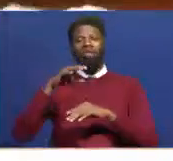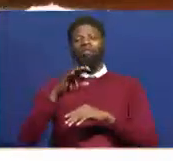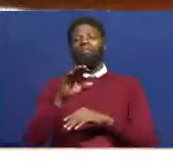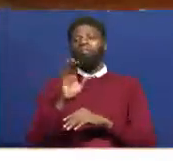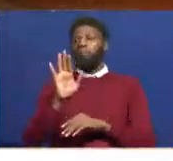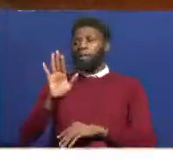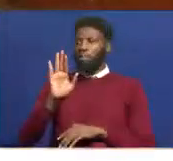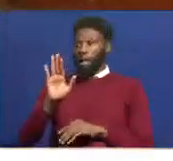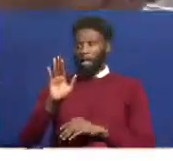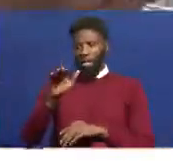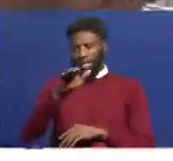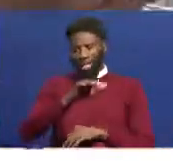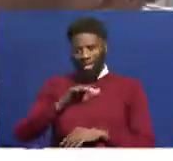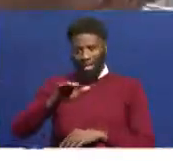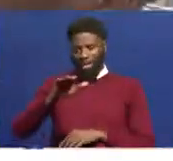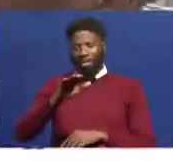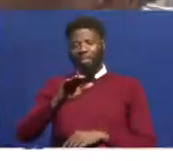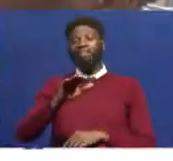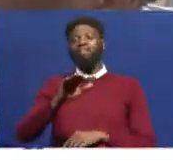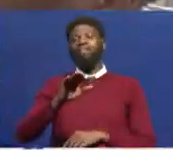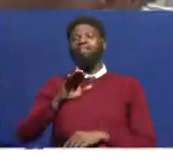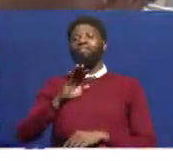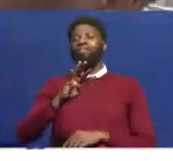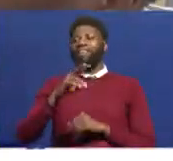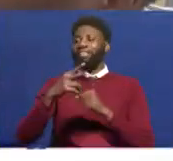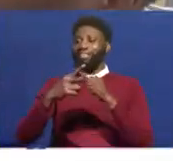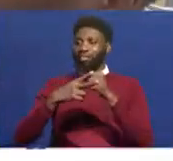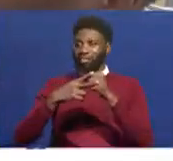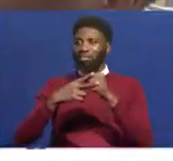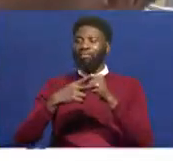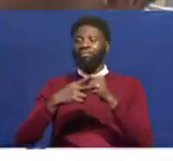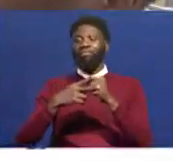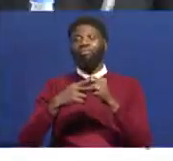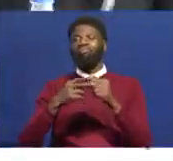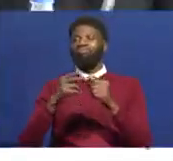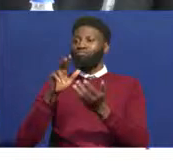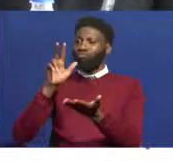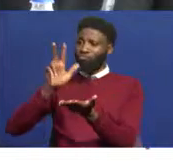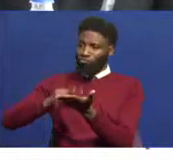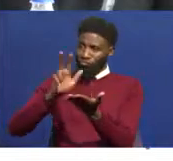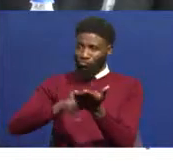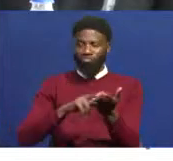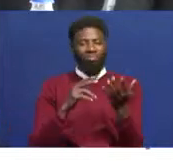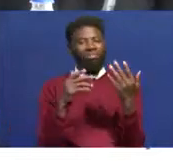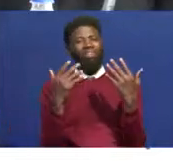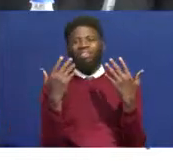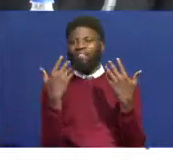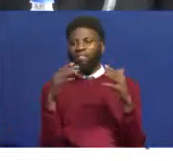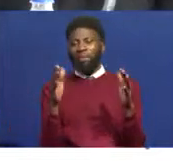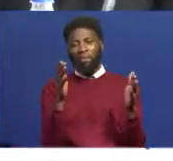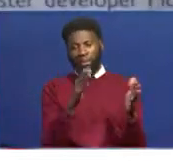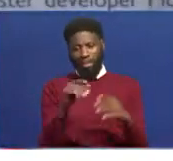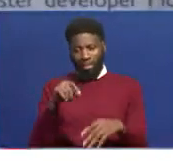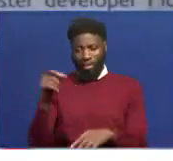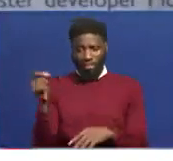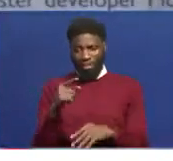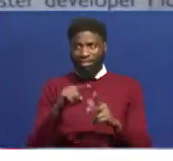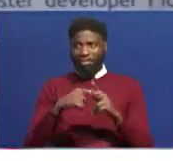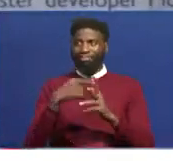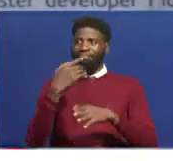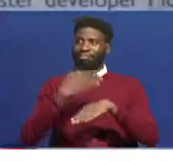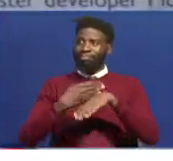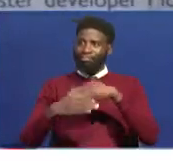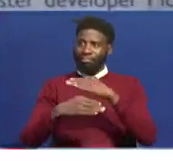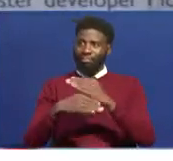its thermal power plant. The company has received all regulatory approvals, with the plans to break ground later this month. Happy to